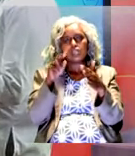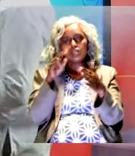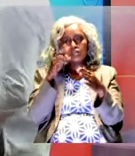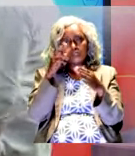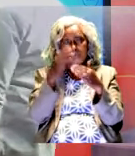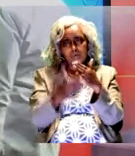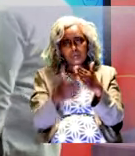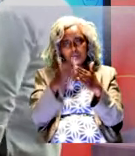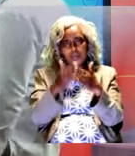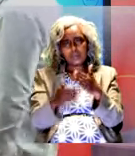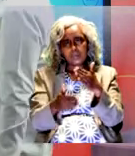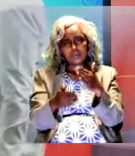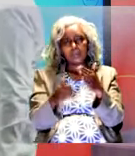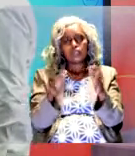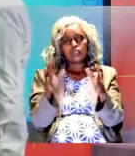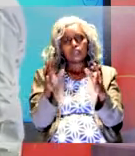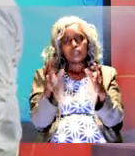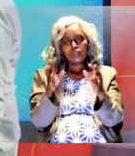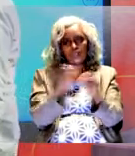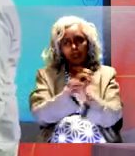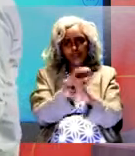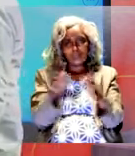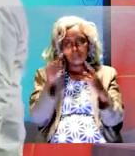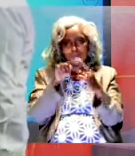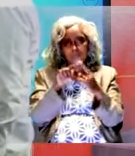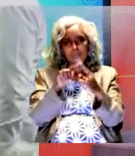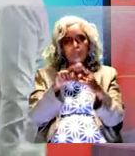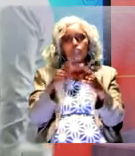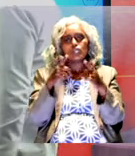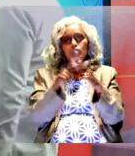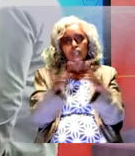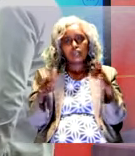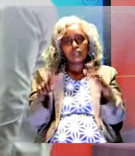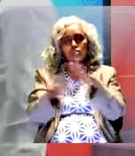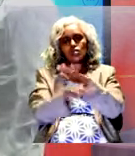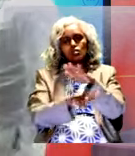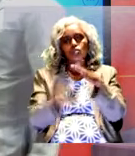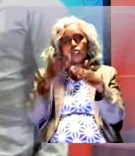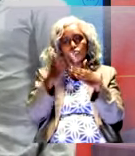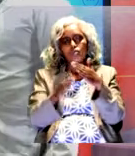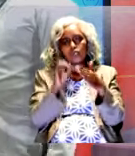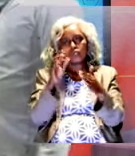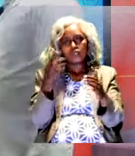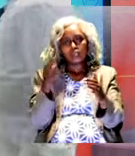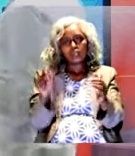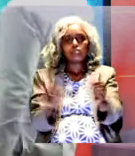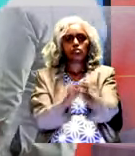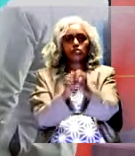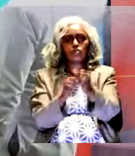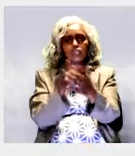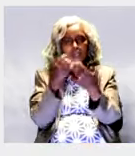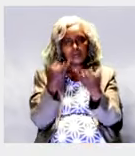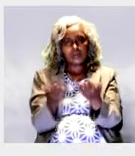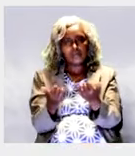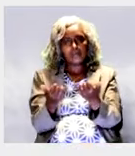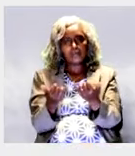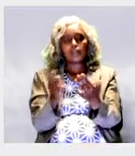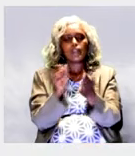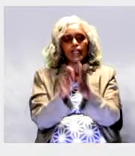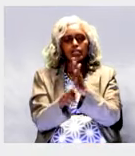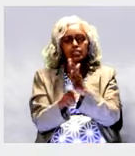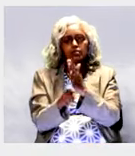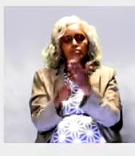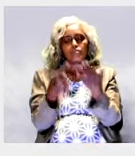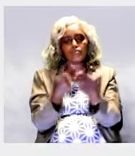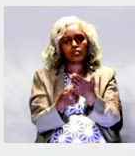bounded, in that case, it converges to the greatest lower bound of the sequence. Now, let's see